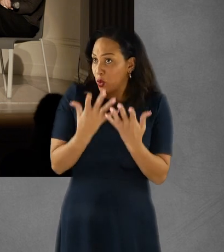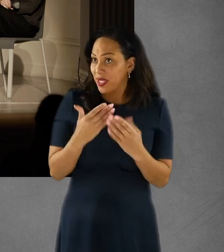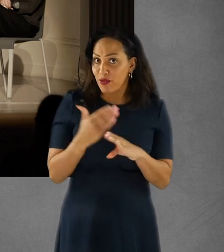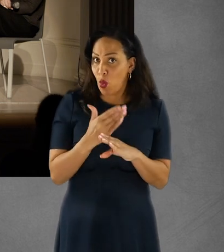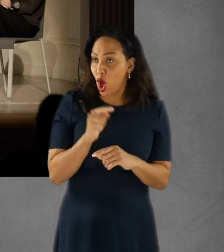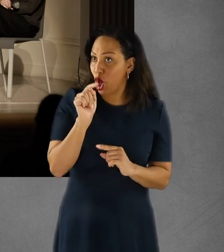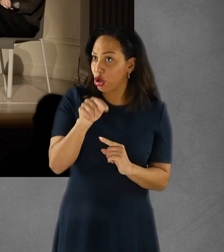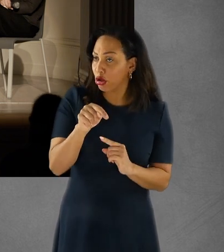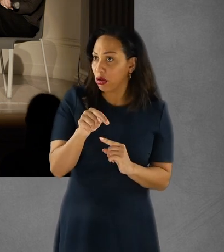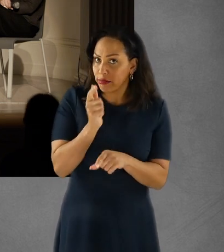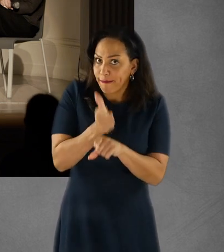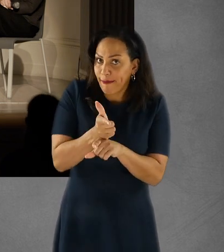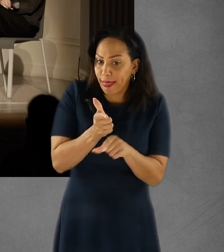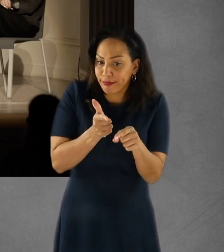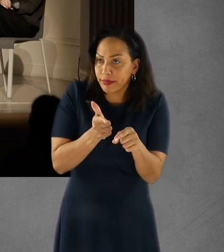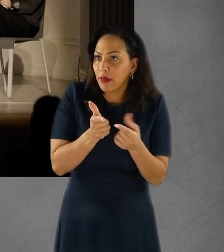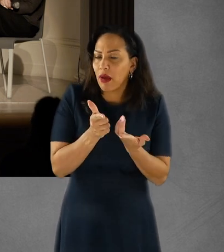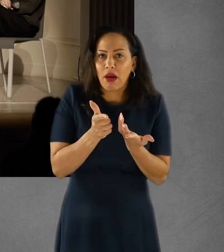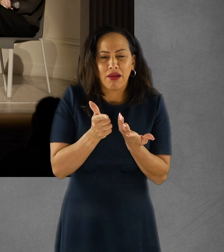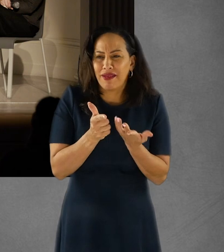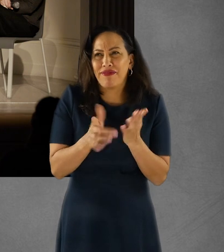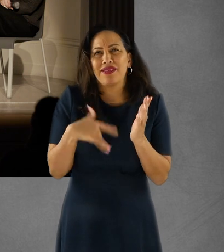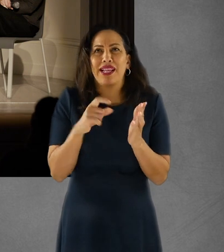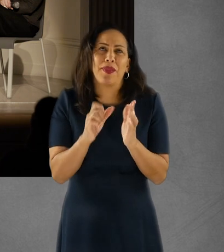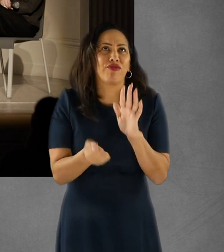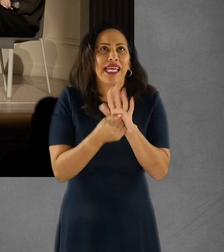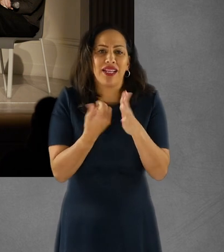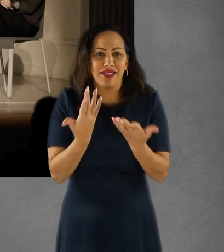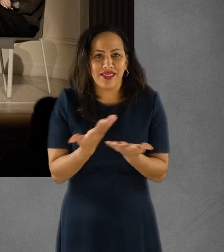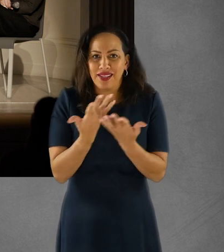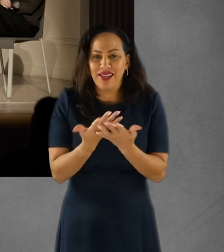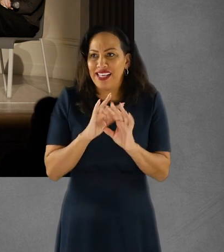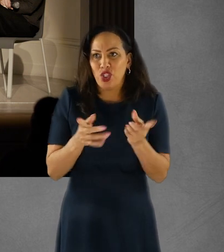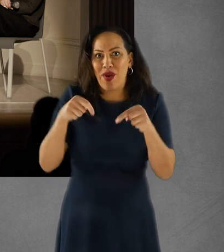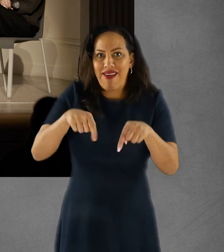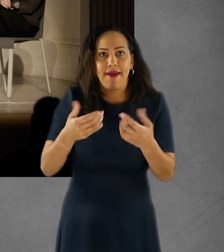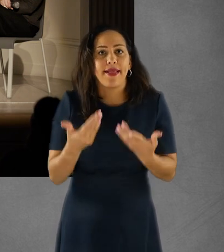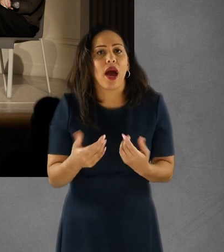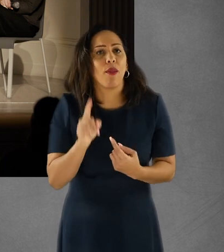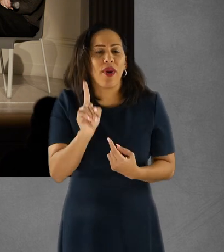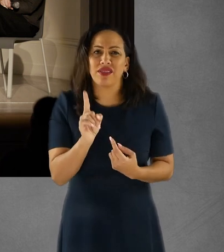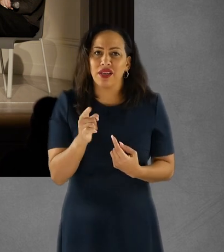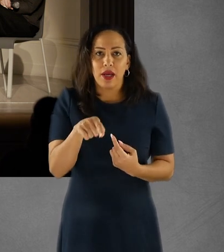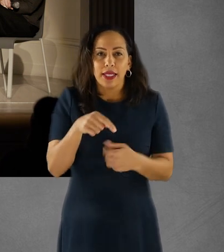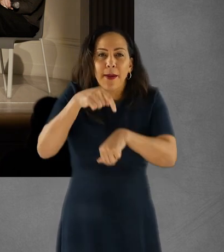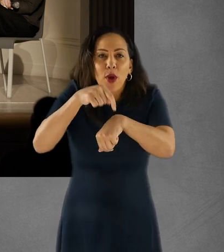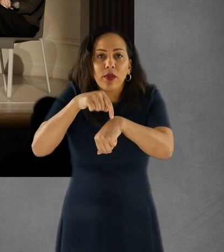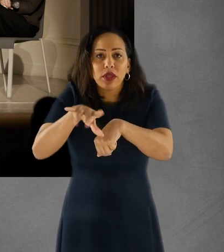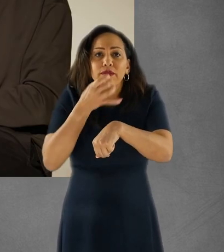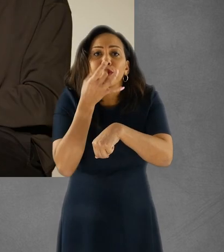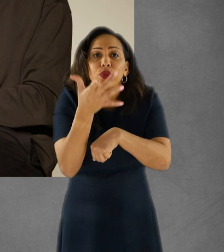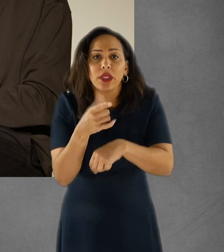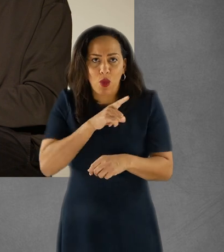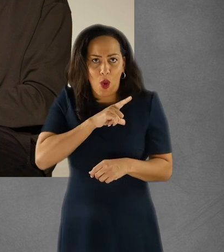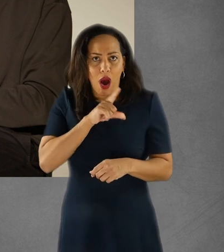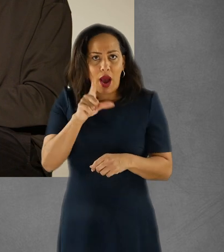to talk about something that's not here, but it's actually a moment of beauty because this horse is getting just the most wonderful medical